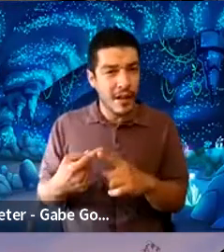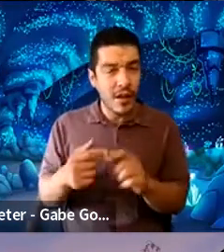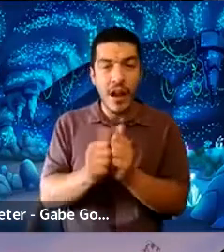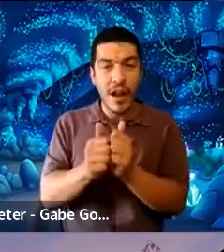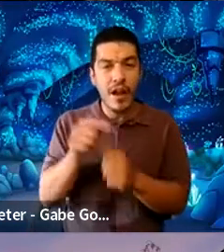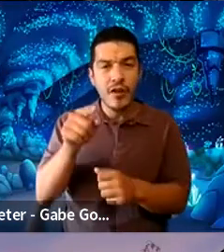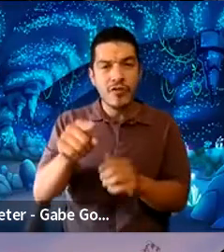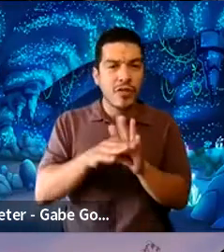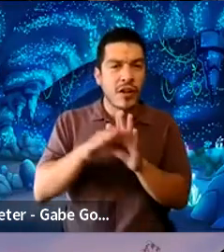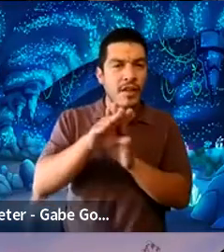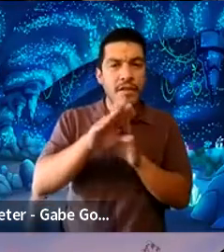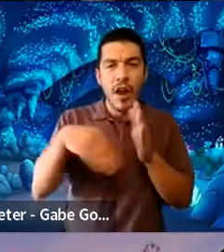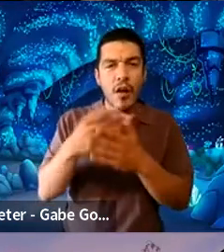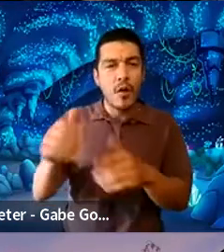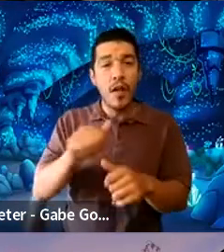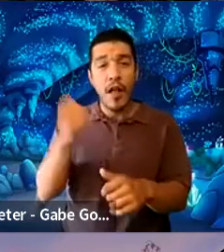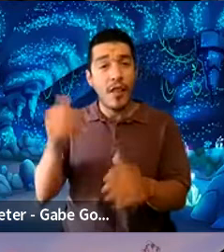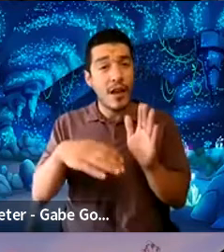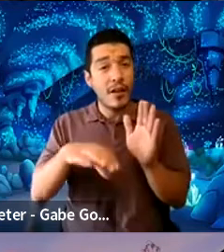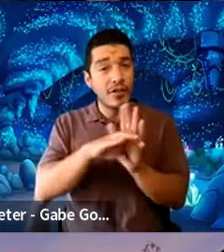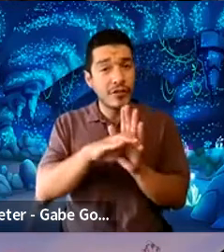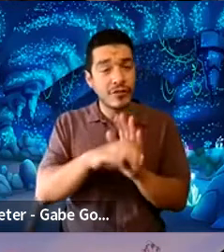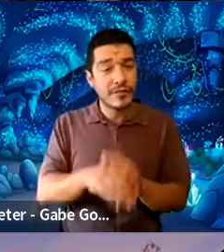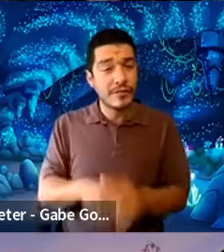how you developed all of those other characters?